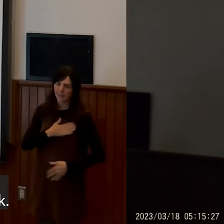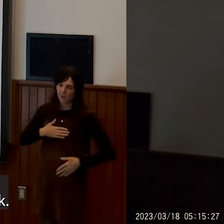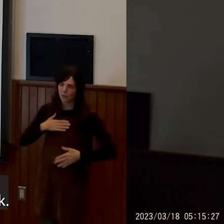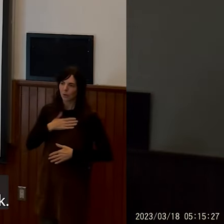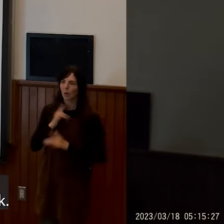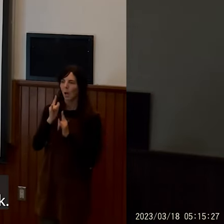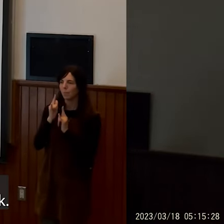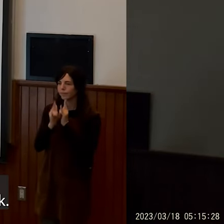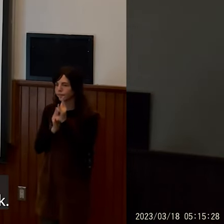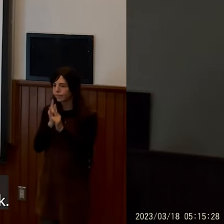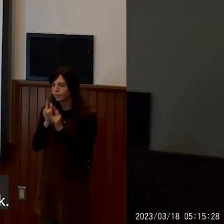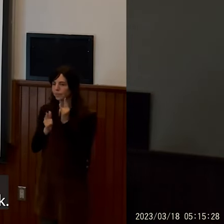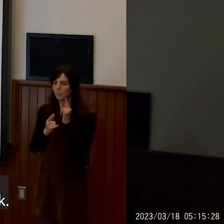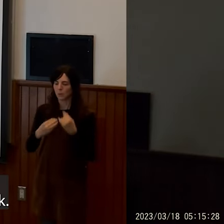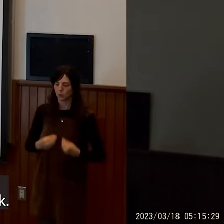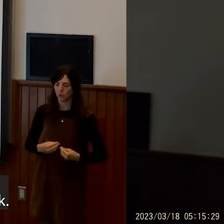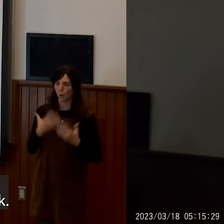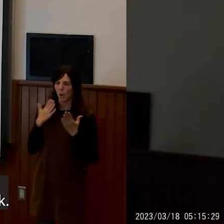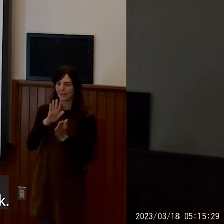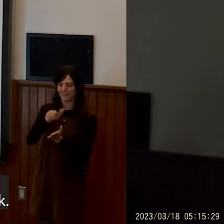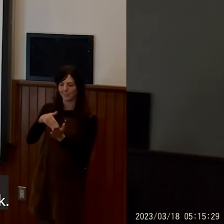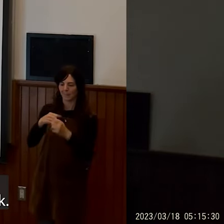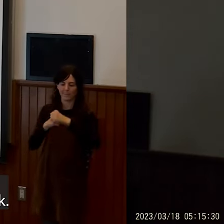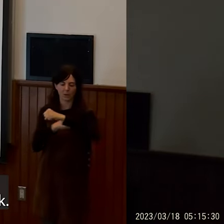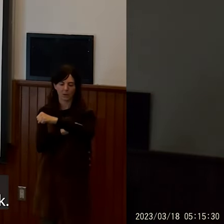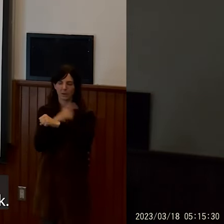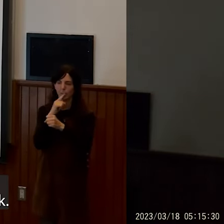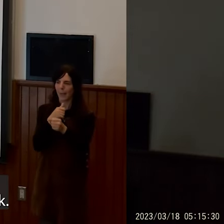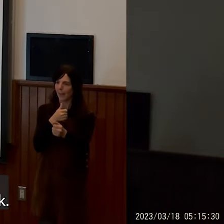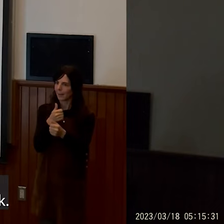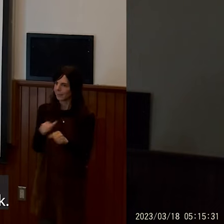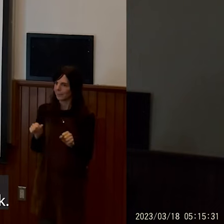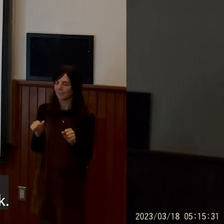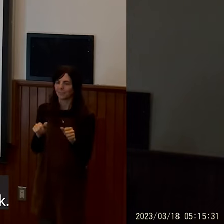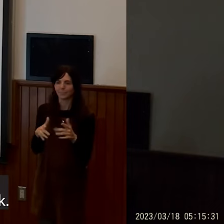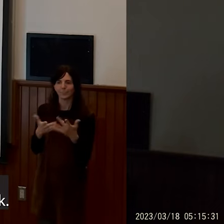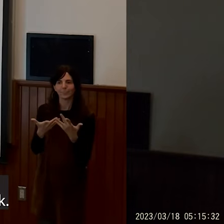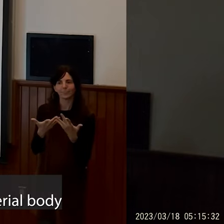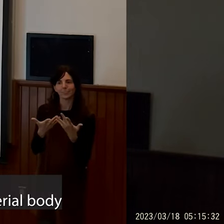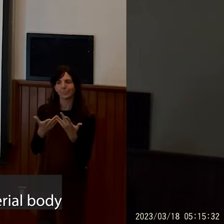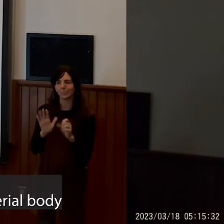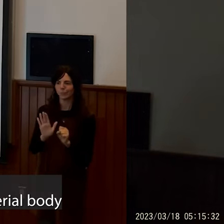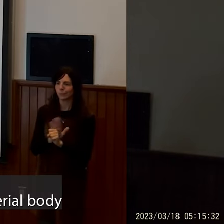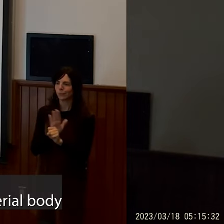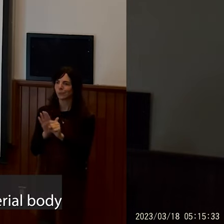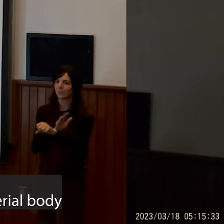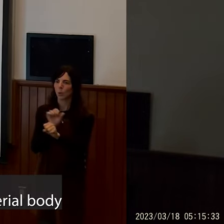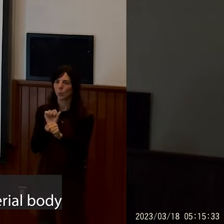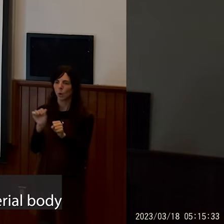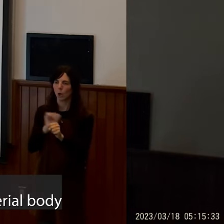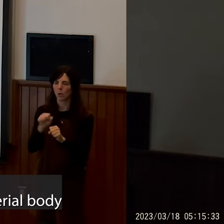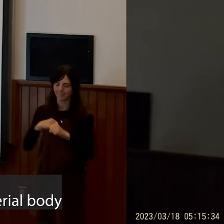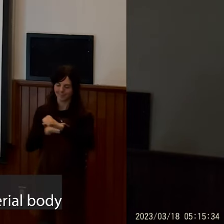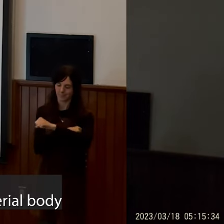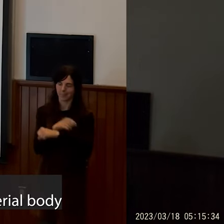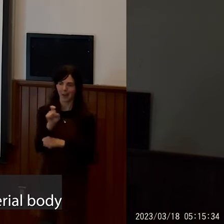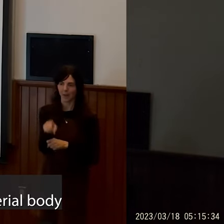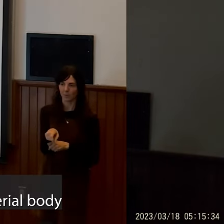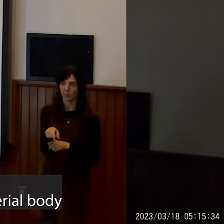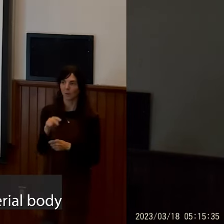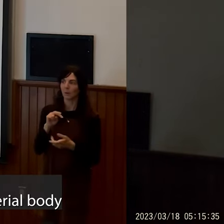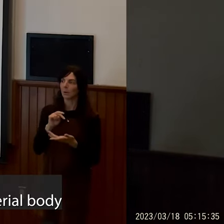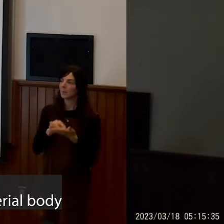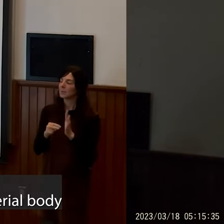erotic and joy needs to be centered in any form of social justice work. Mm-hmm. And so I think any form